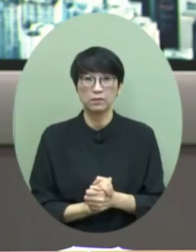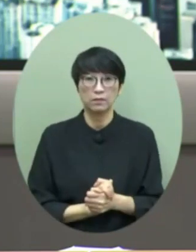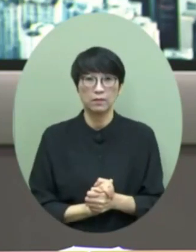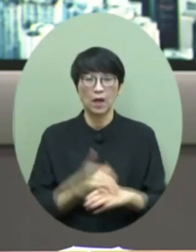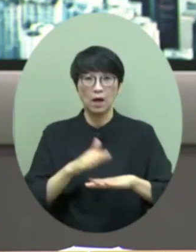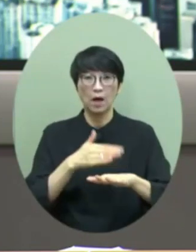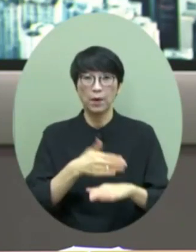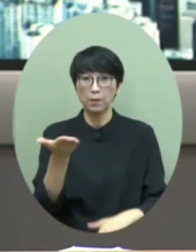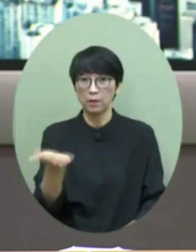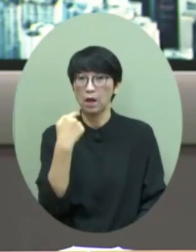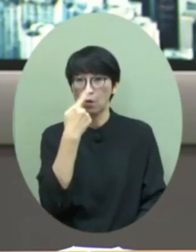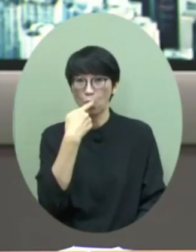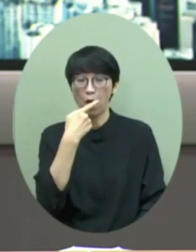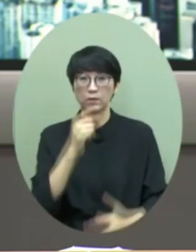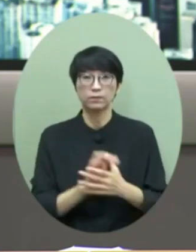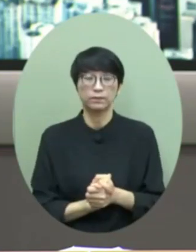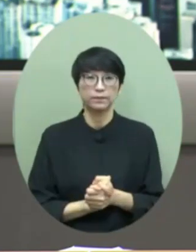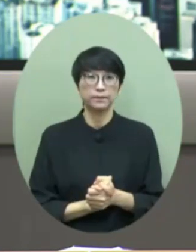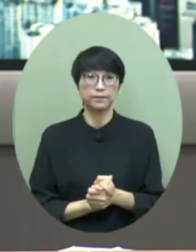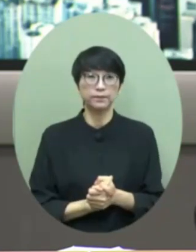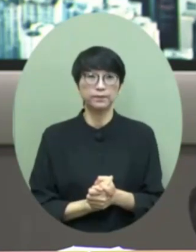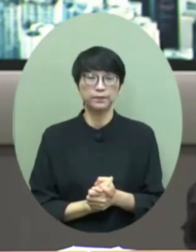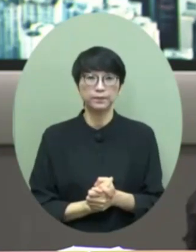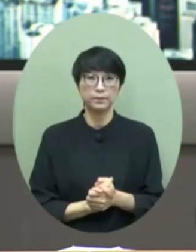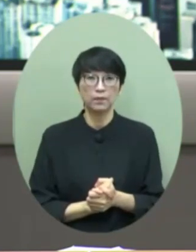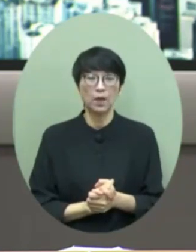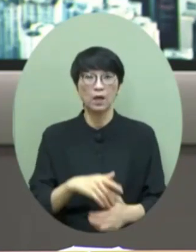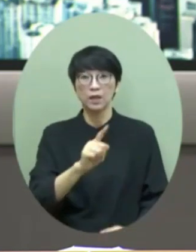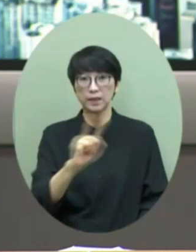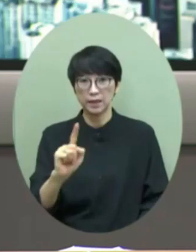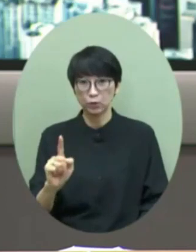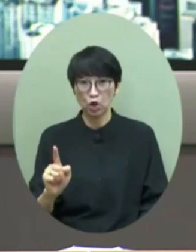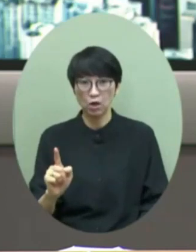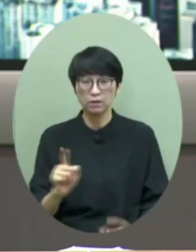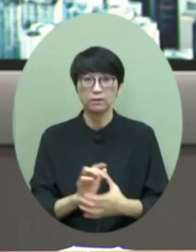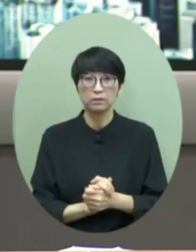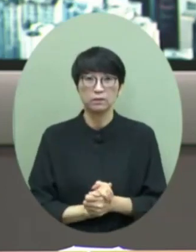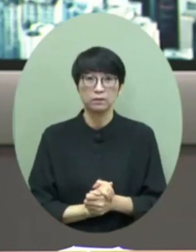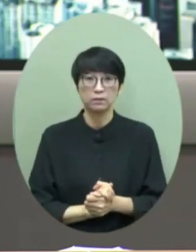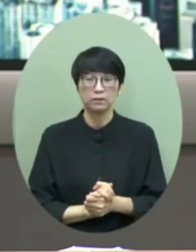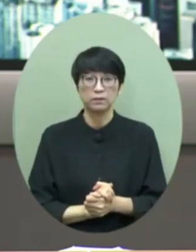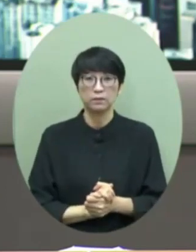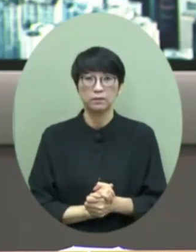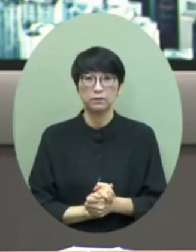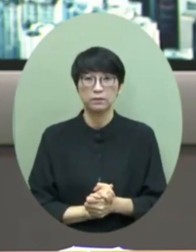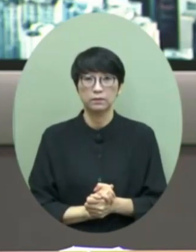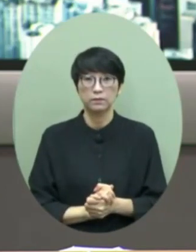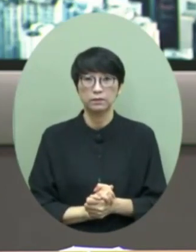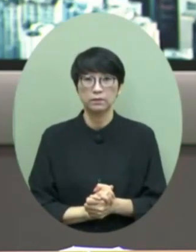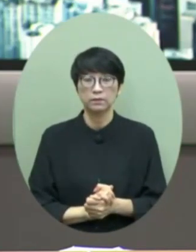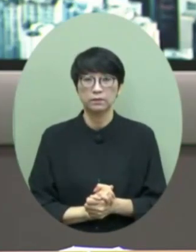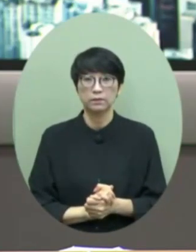regarding effectively the triggering or the carve-out part of the legislation which is within the jurisdiction